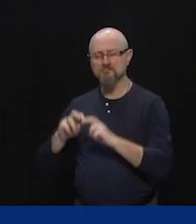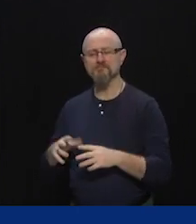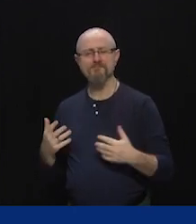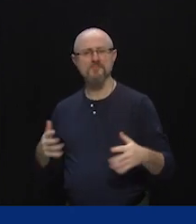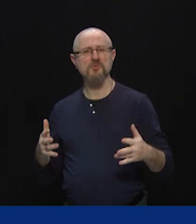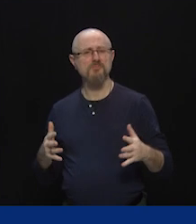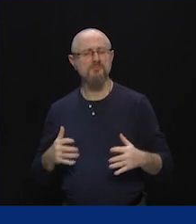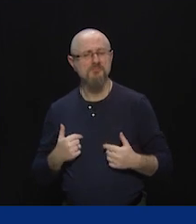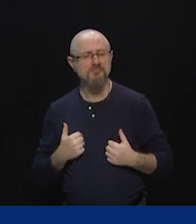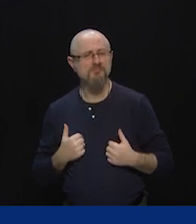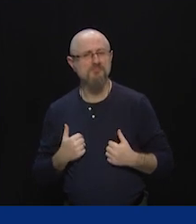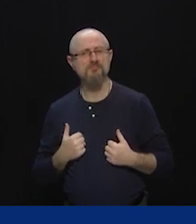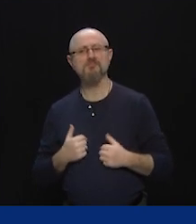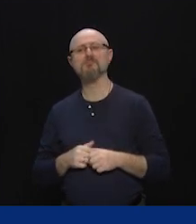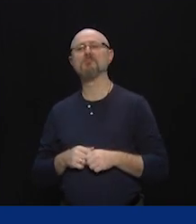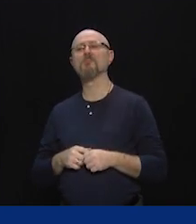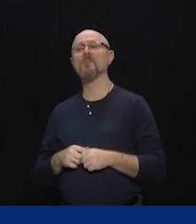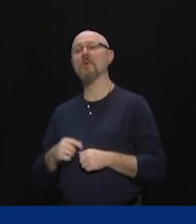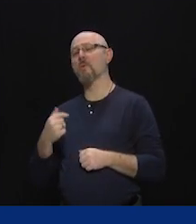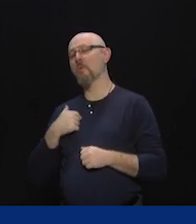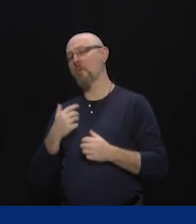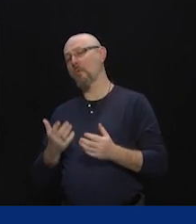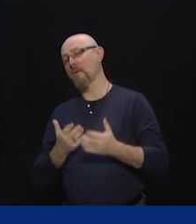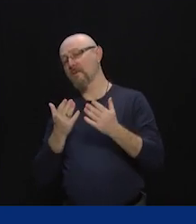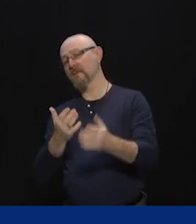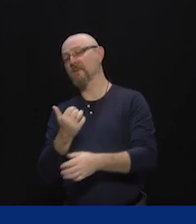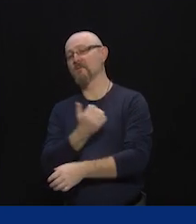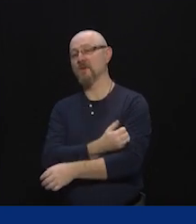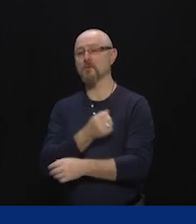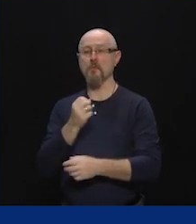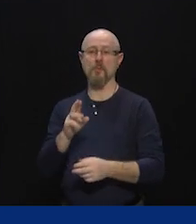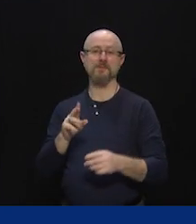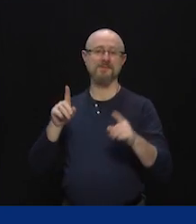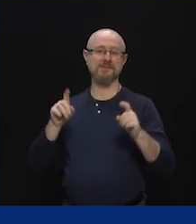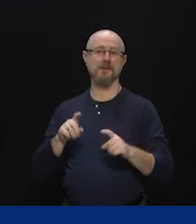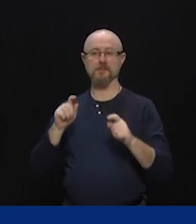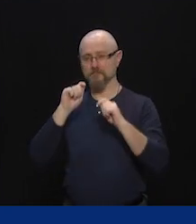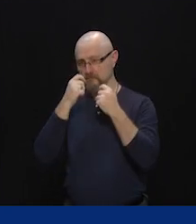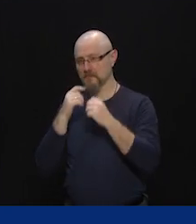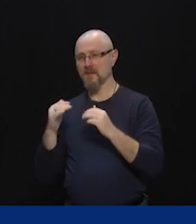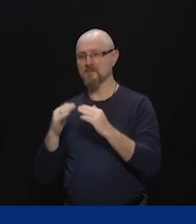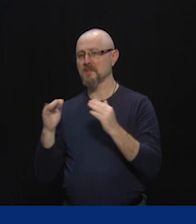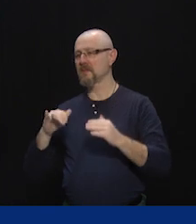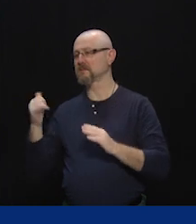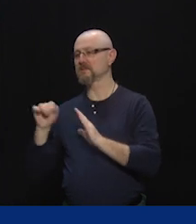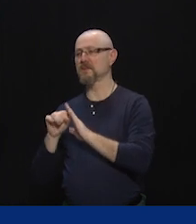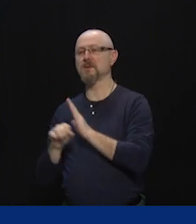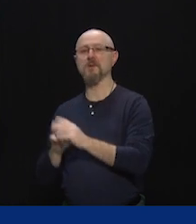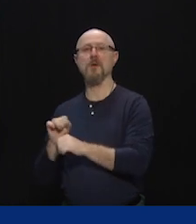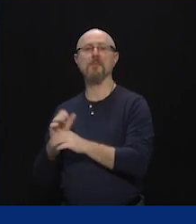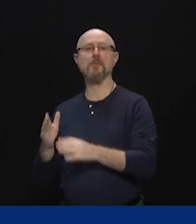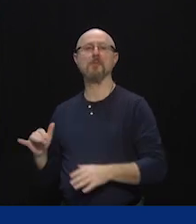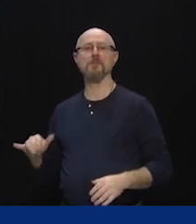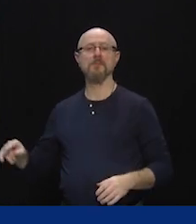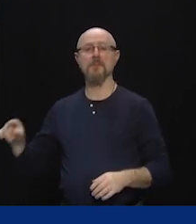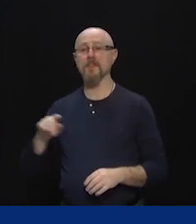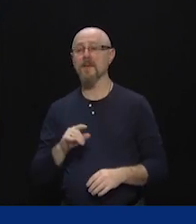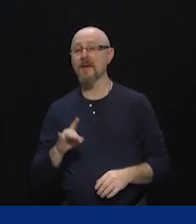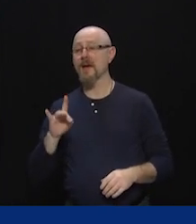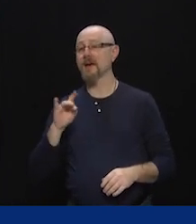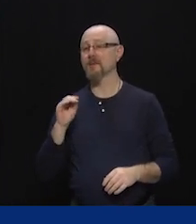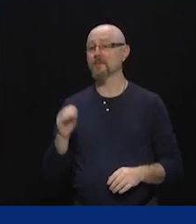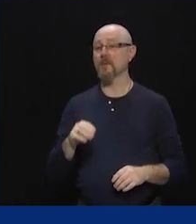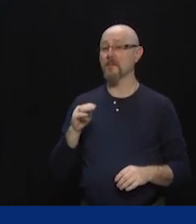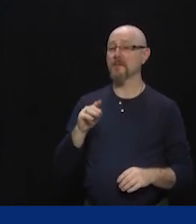we've offered a vaccination or test option like other state workers. We have 80% of MTA workers are